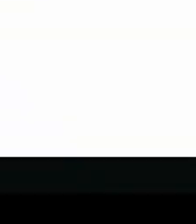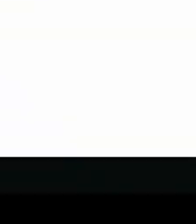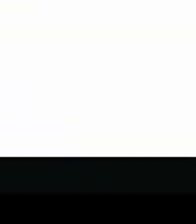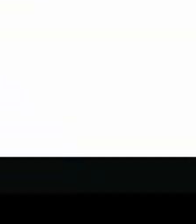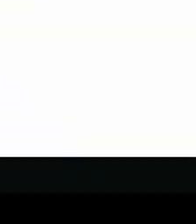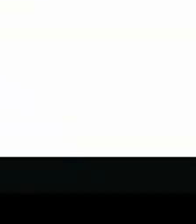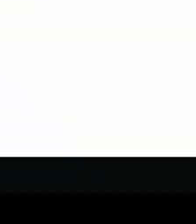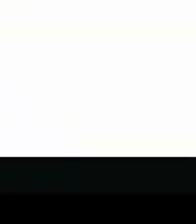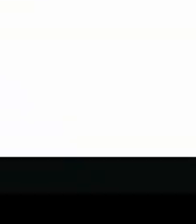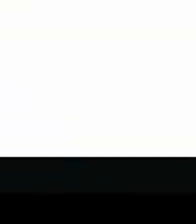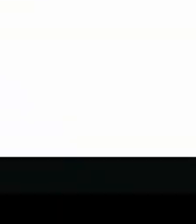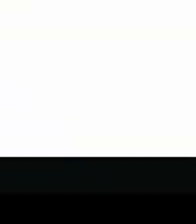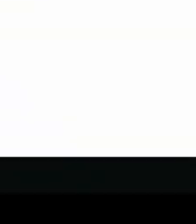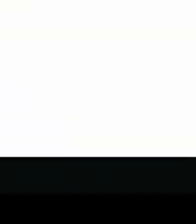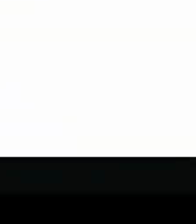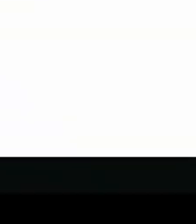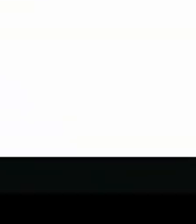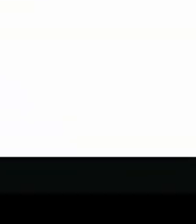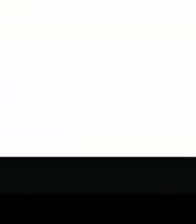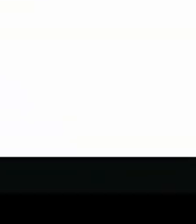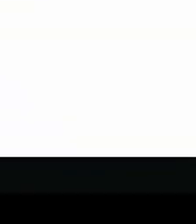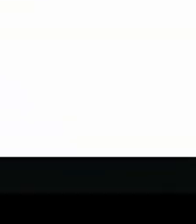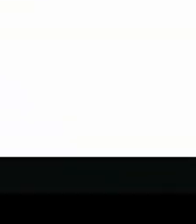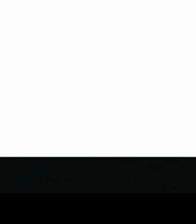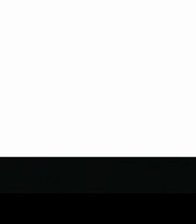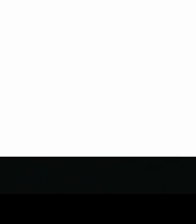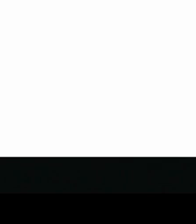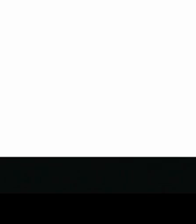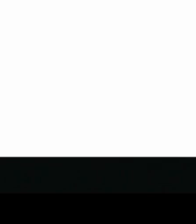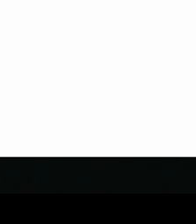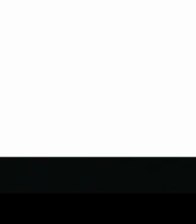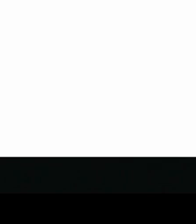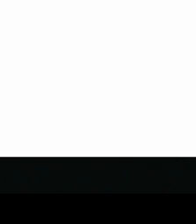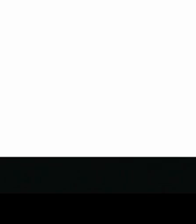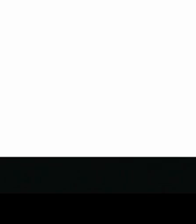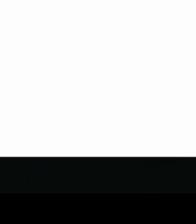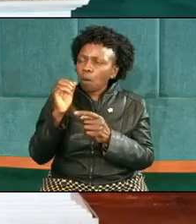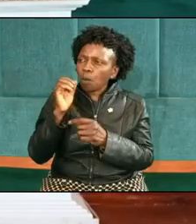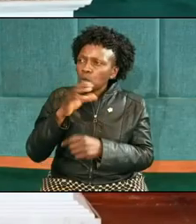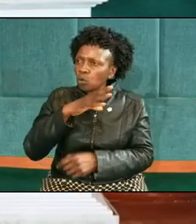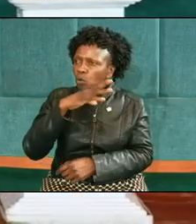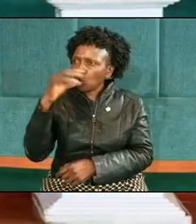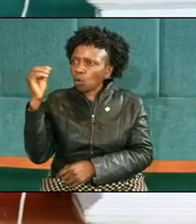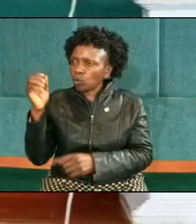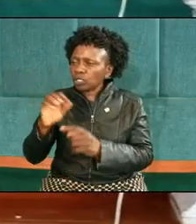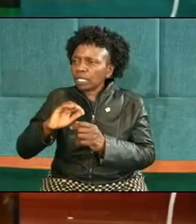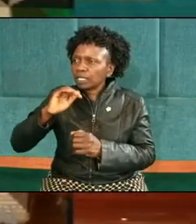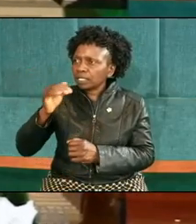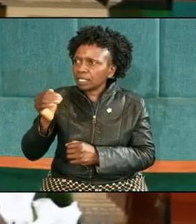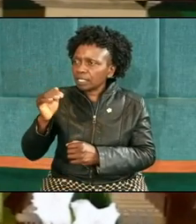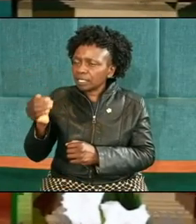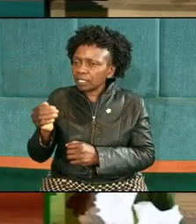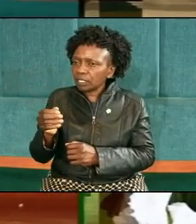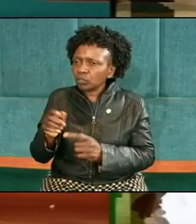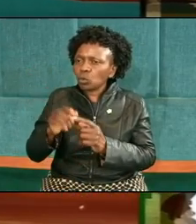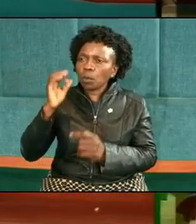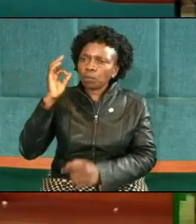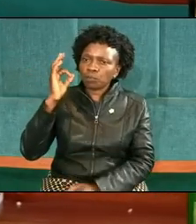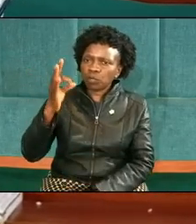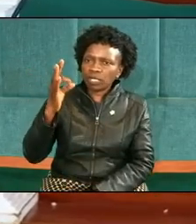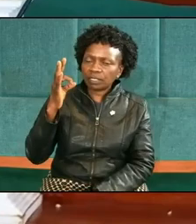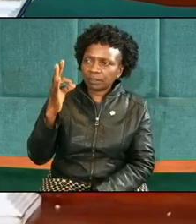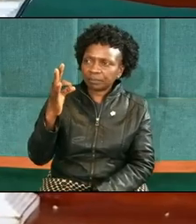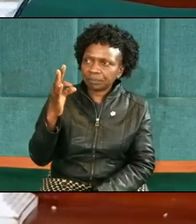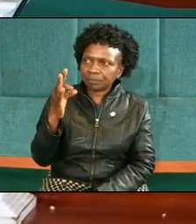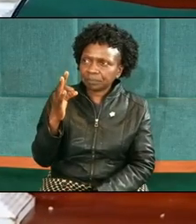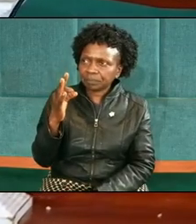the assignment that God gave Jonah is that he was to go to the city and as a preacher, as